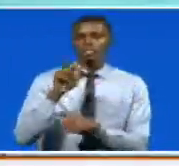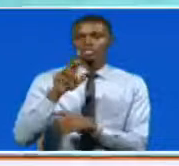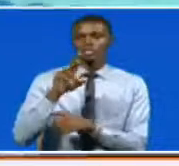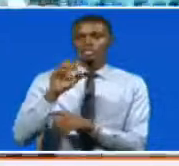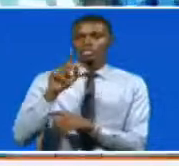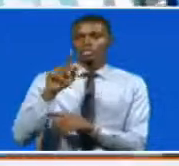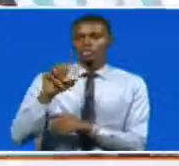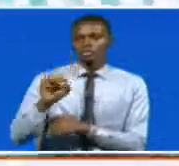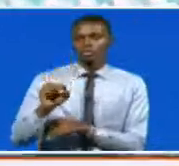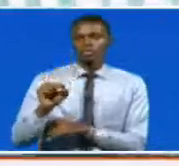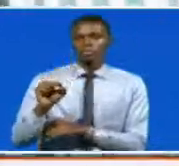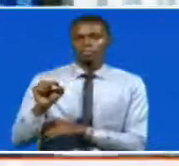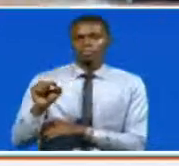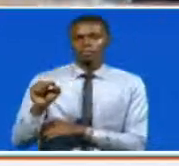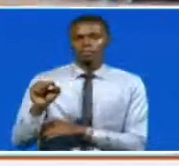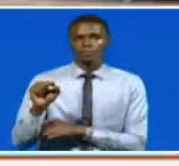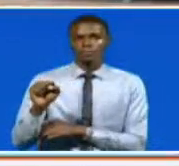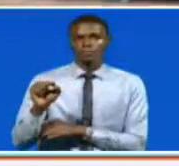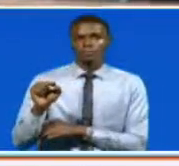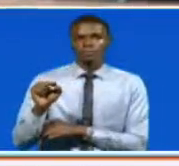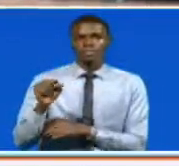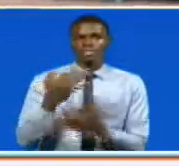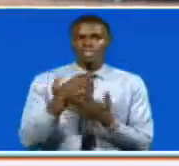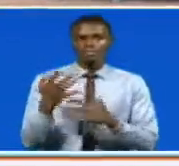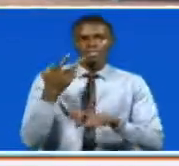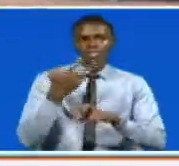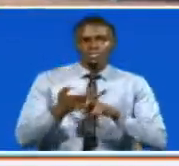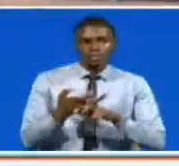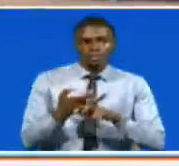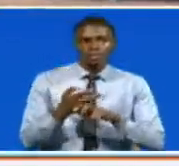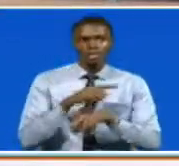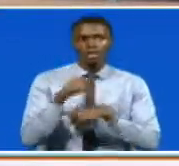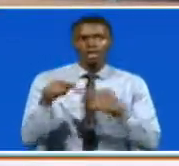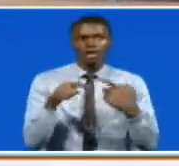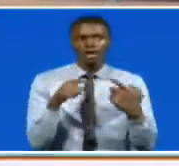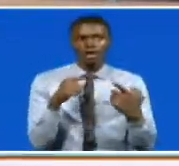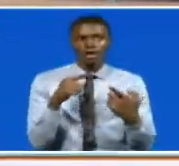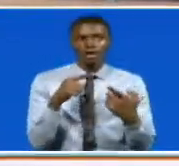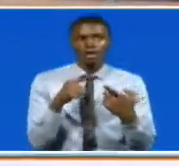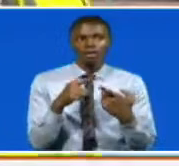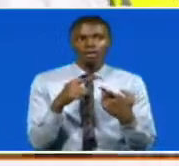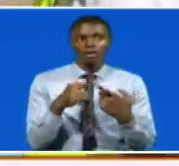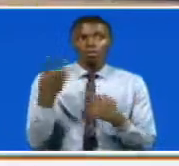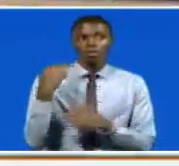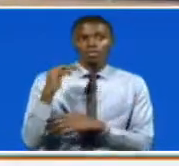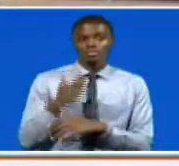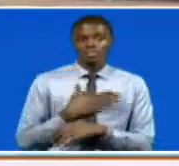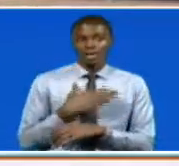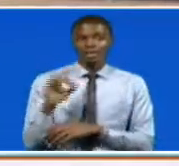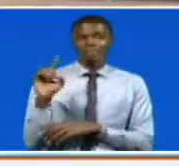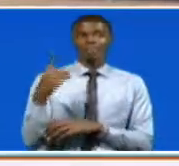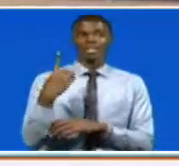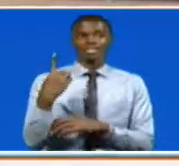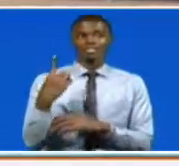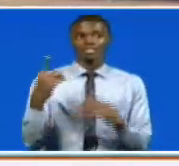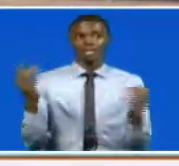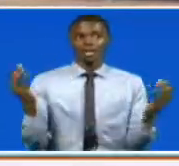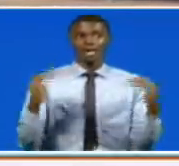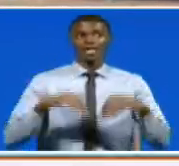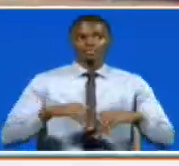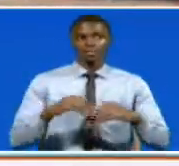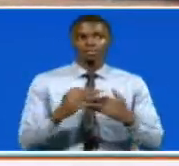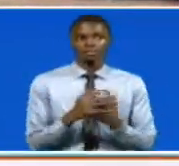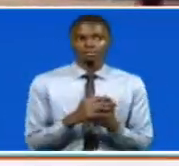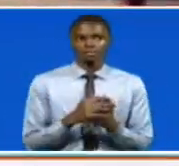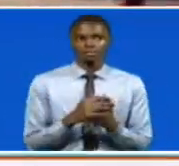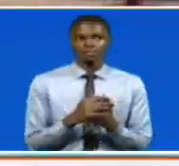because sometimes it's difficult when you like it was my first event, like it was like 50